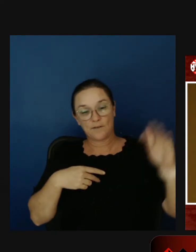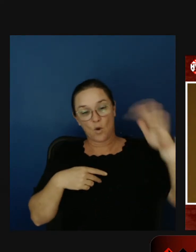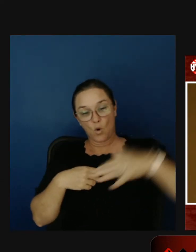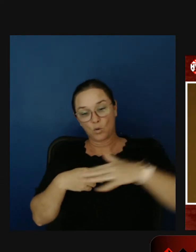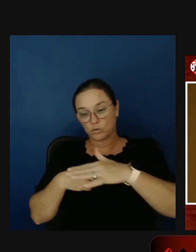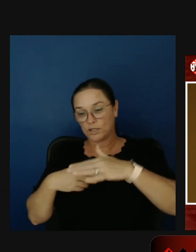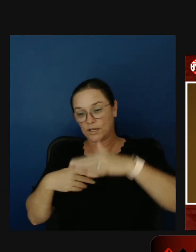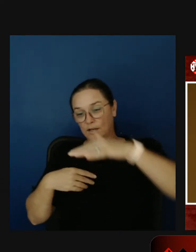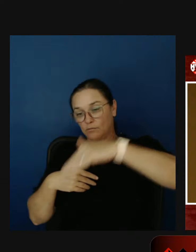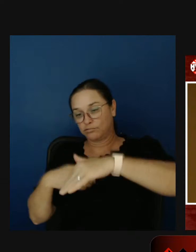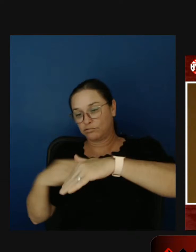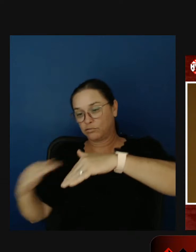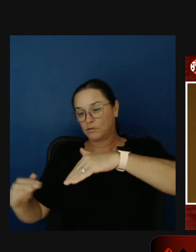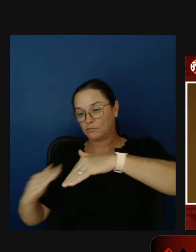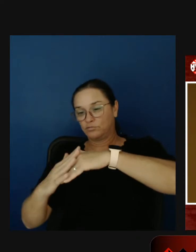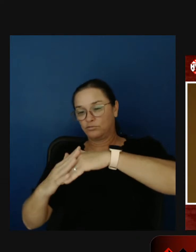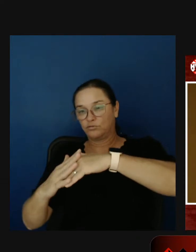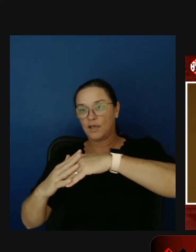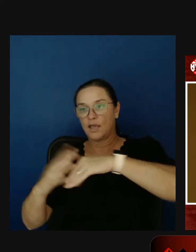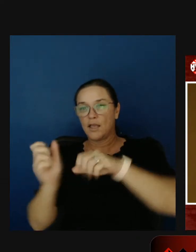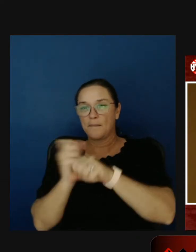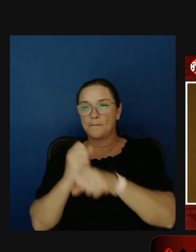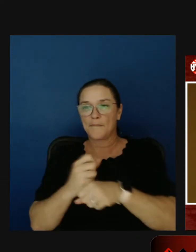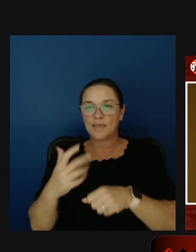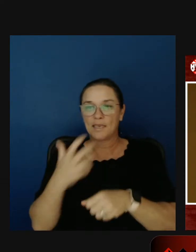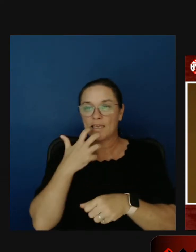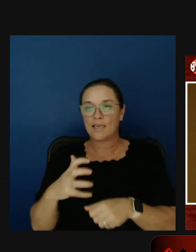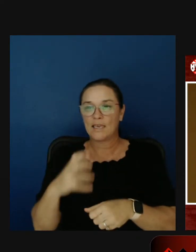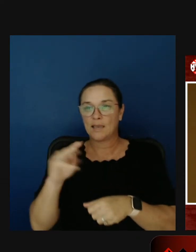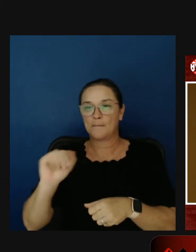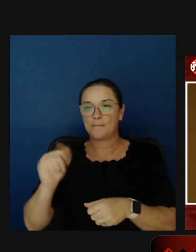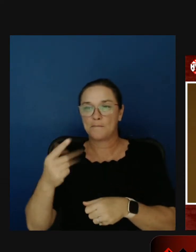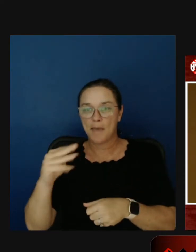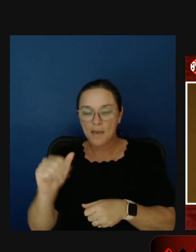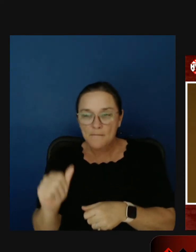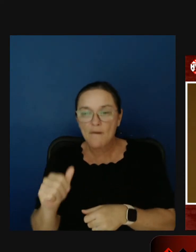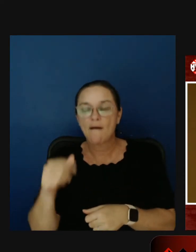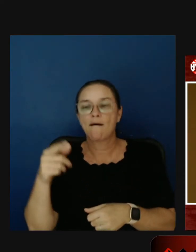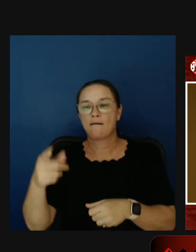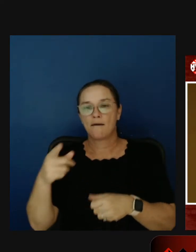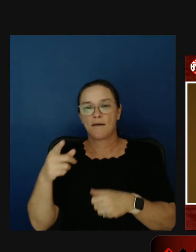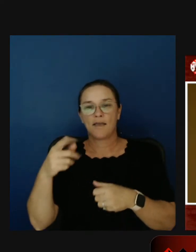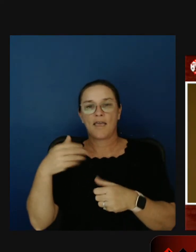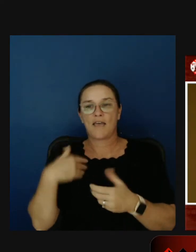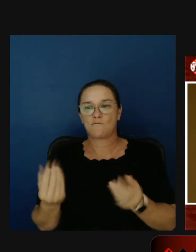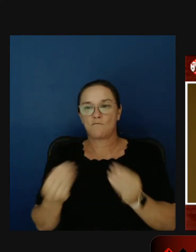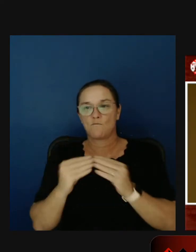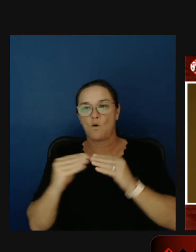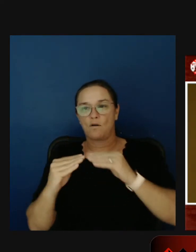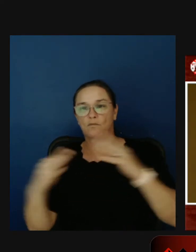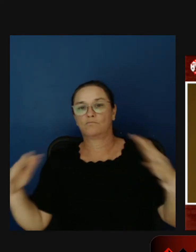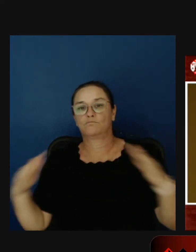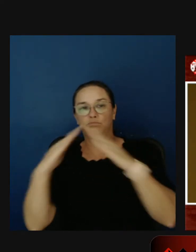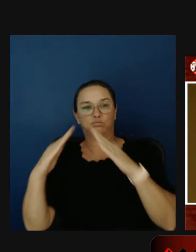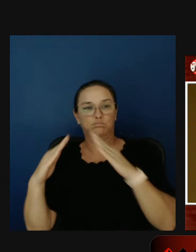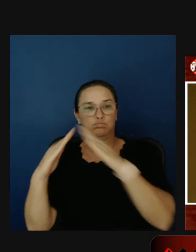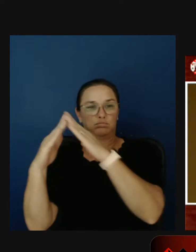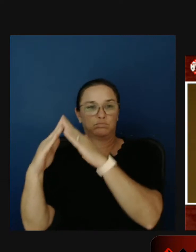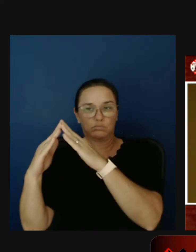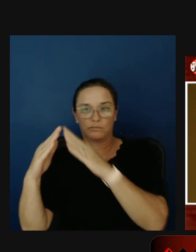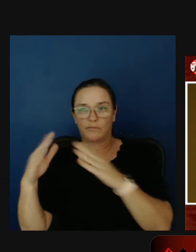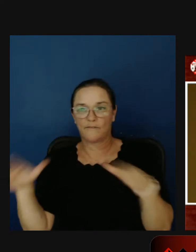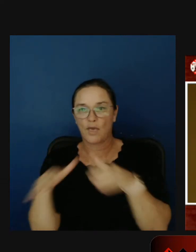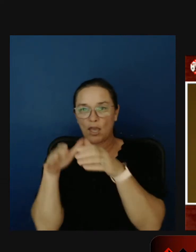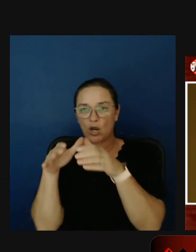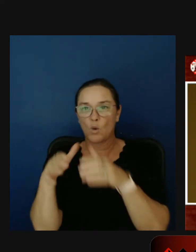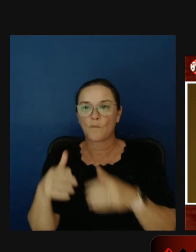it, generating heat and magma, and you get these big, tall, kind of more pointy volcanoes. And they do